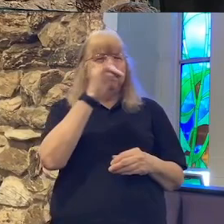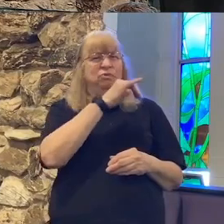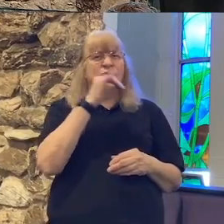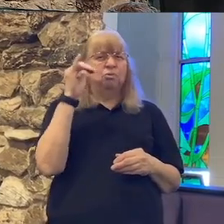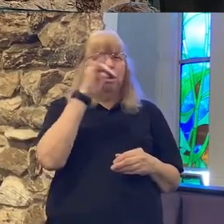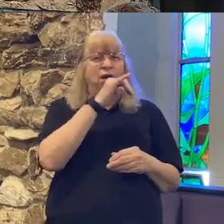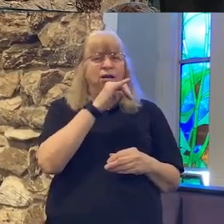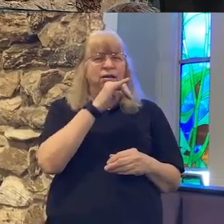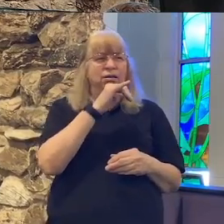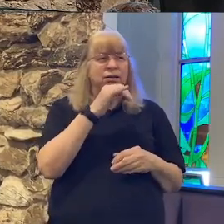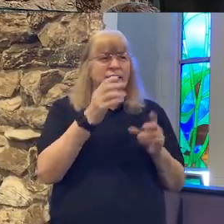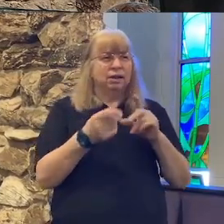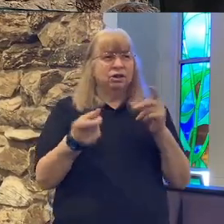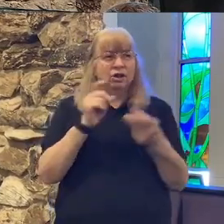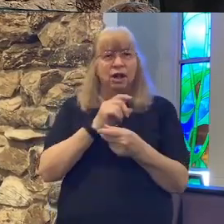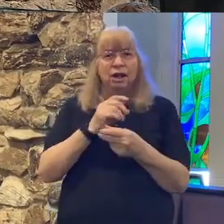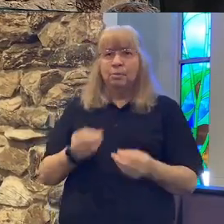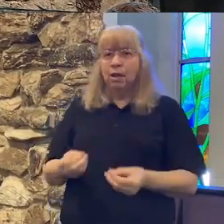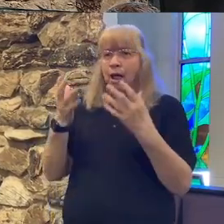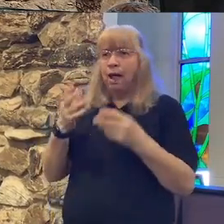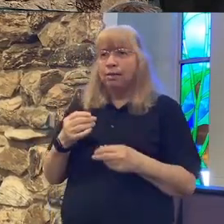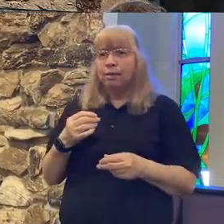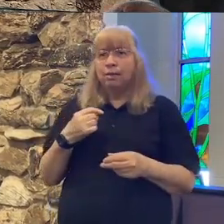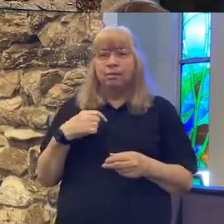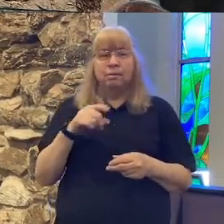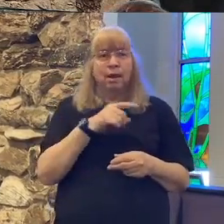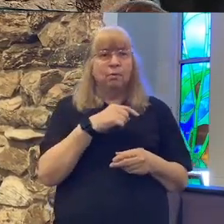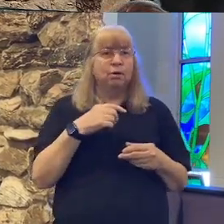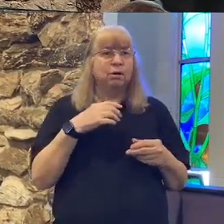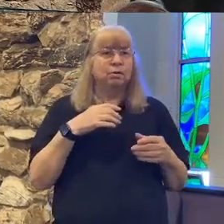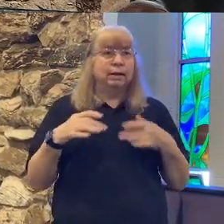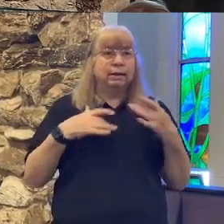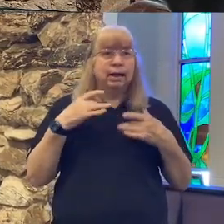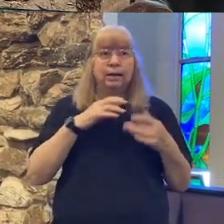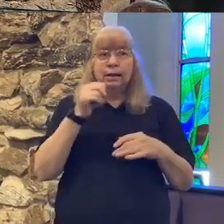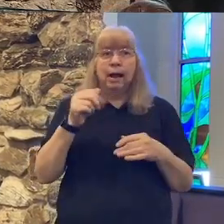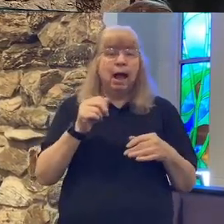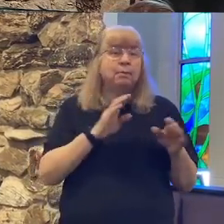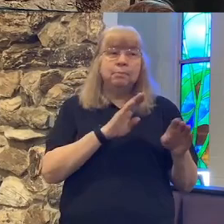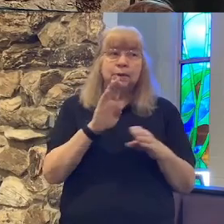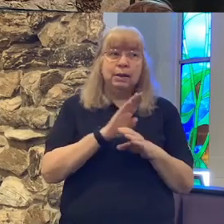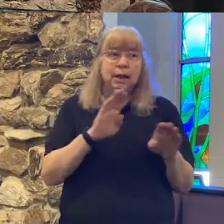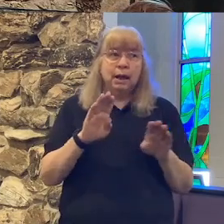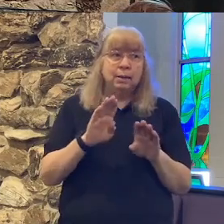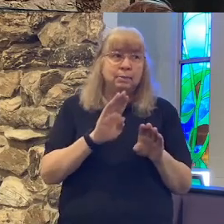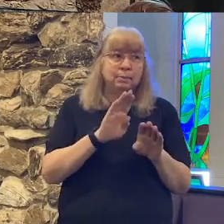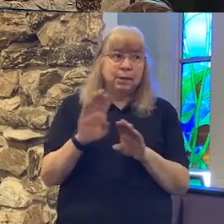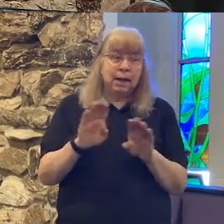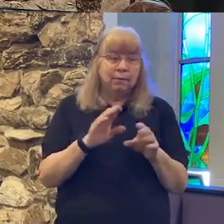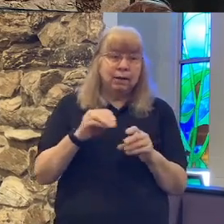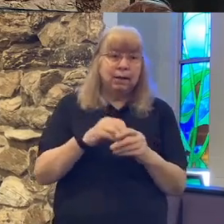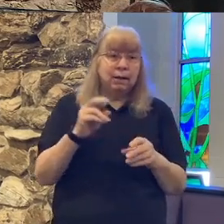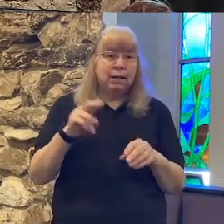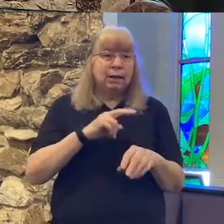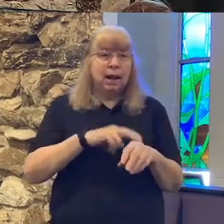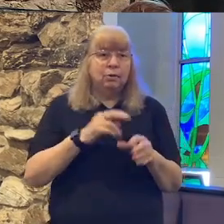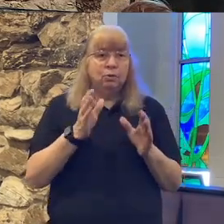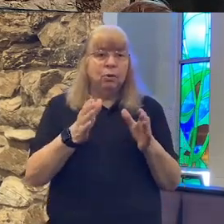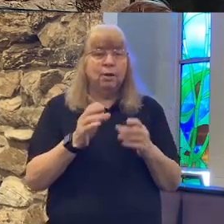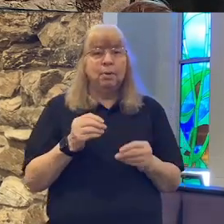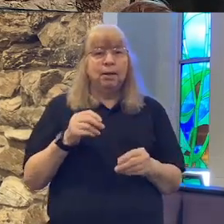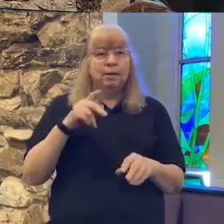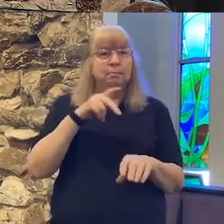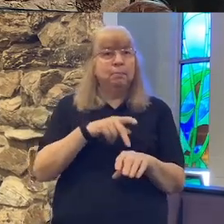Because it changed them so much. They were so excited they weren't behaving in the natural way. But Peter very quickly changes